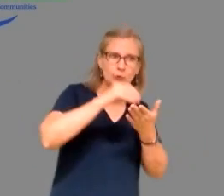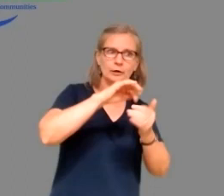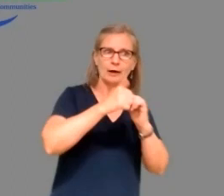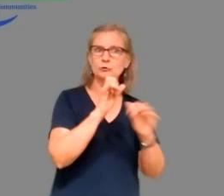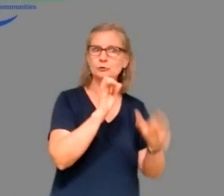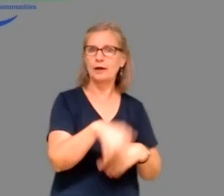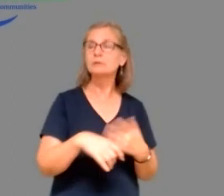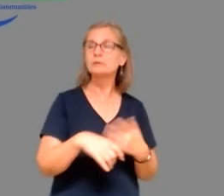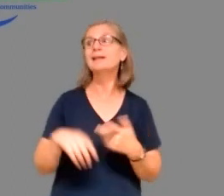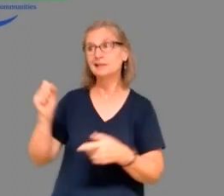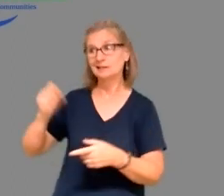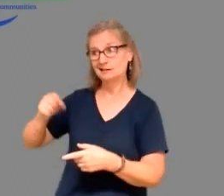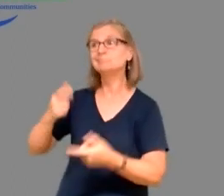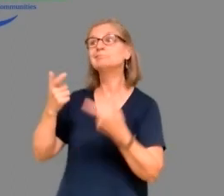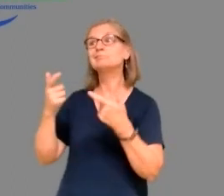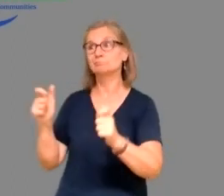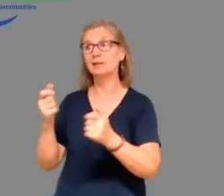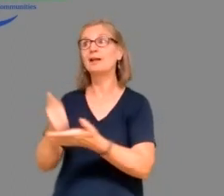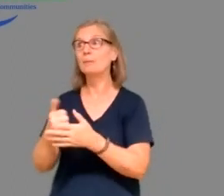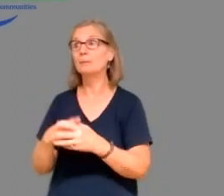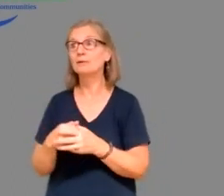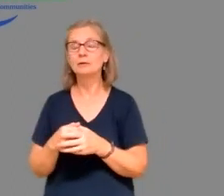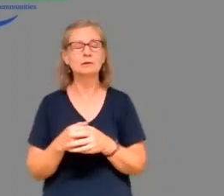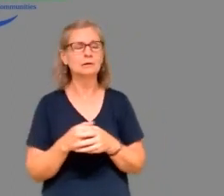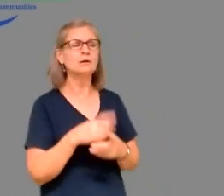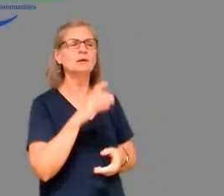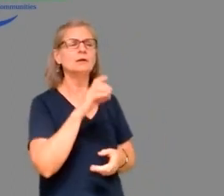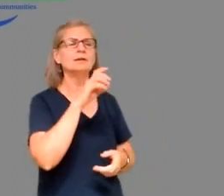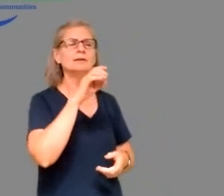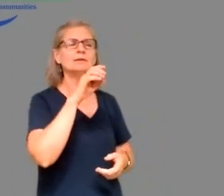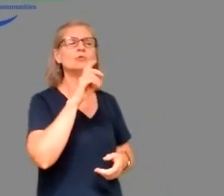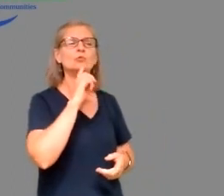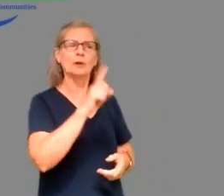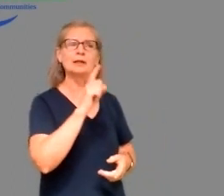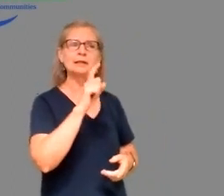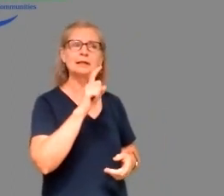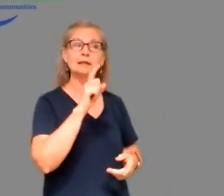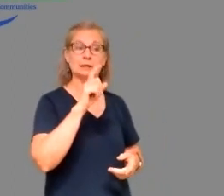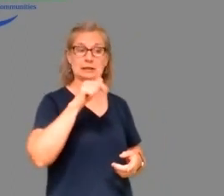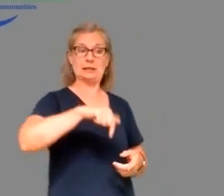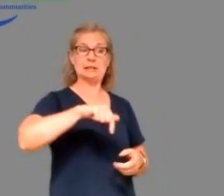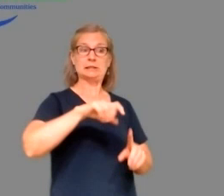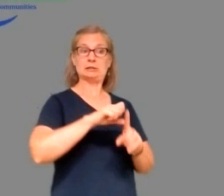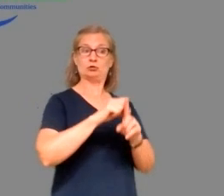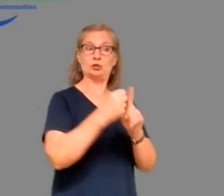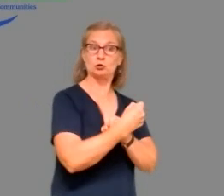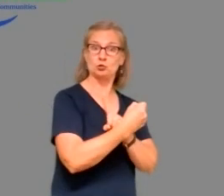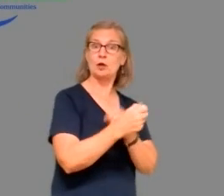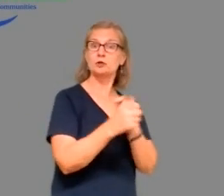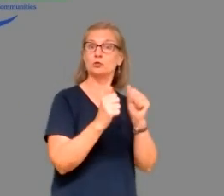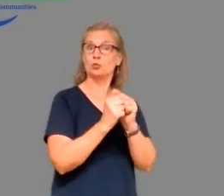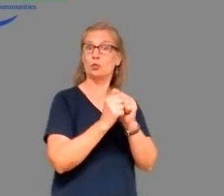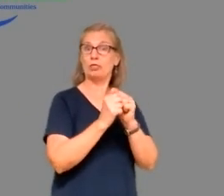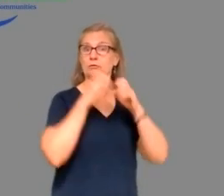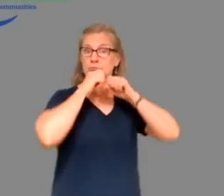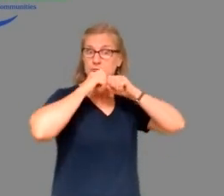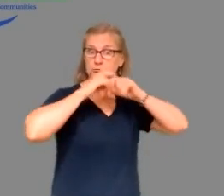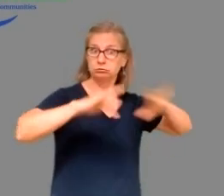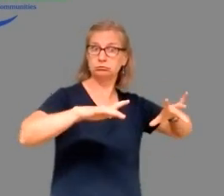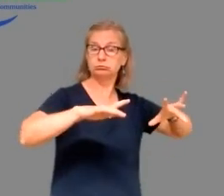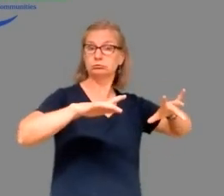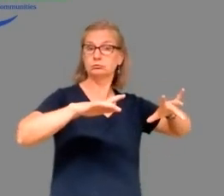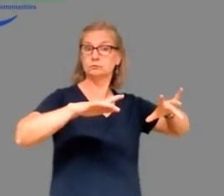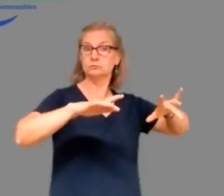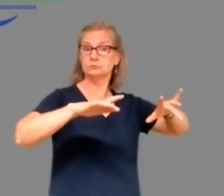it's been a big help. It really has. Well, you know, this whole thing has really brought first responders, healthcare community, other